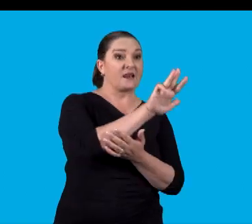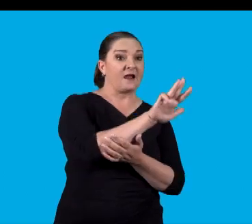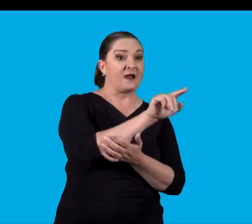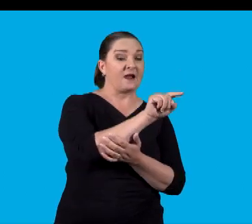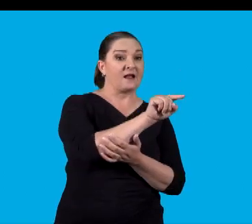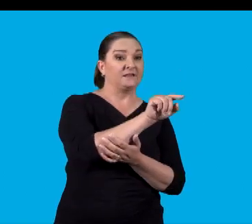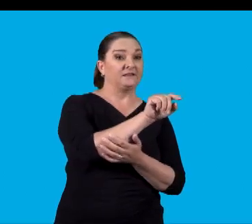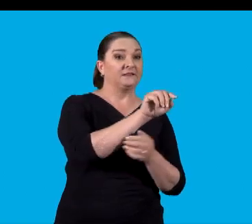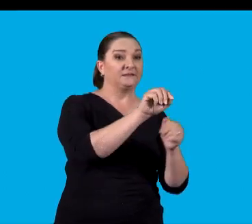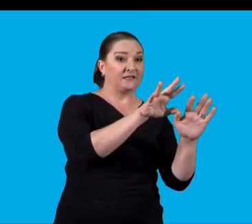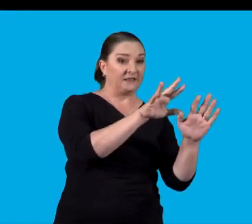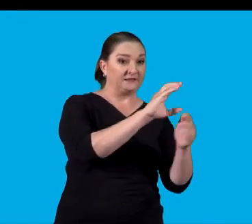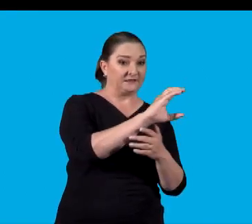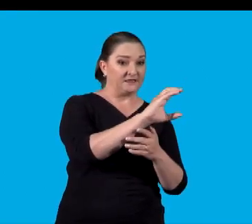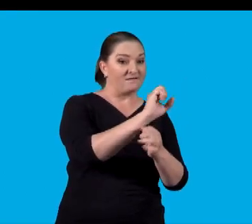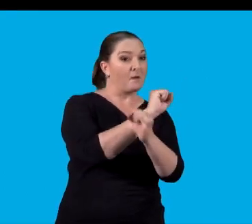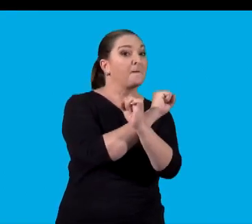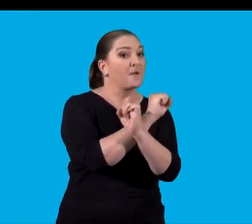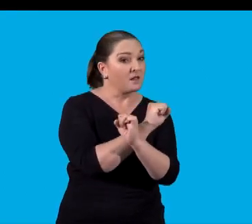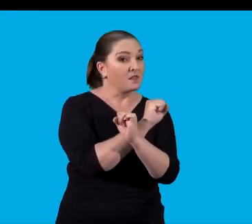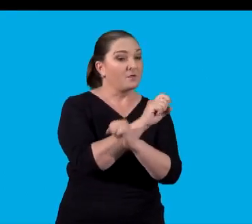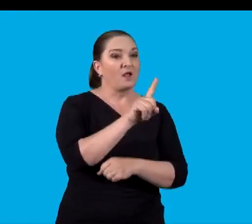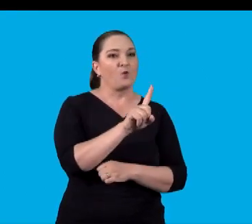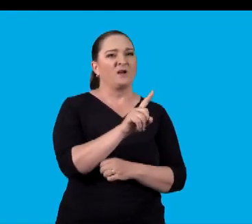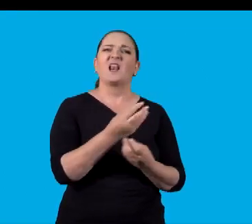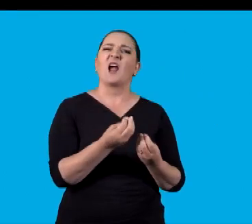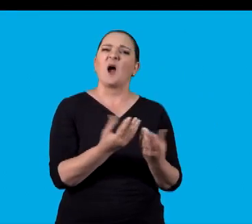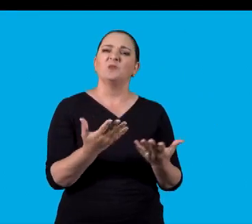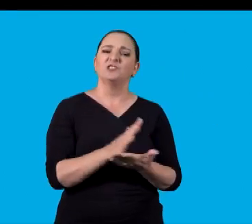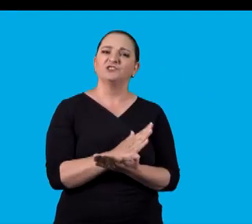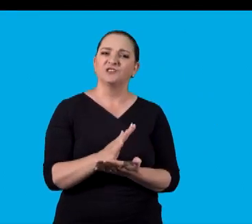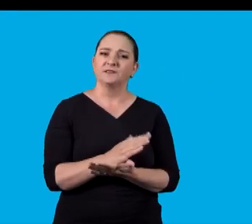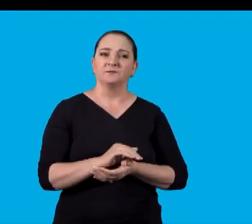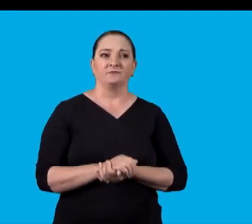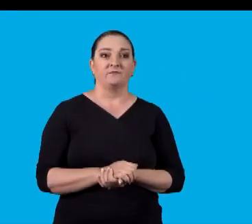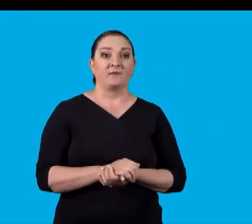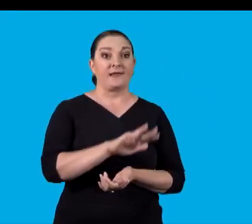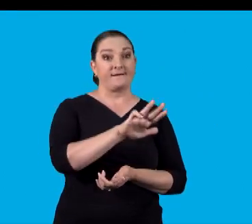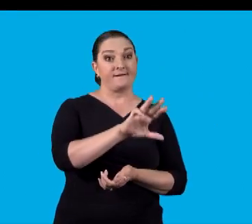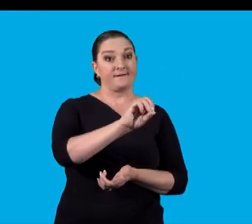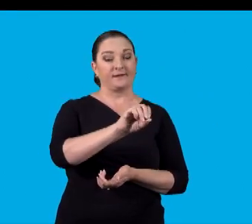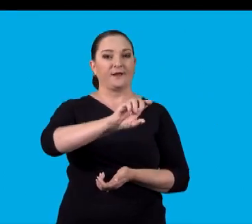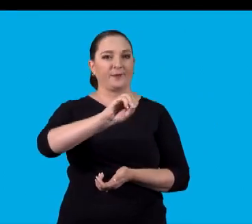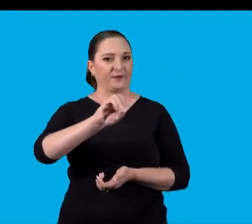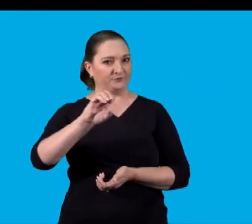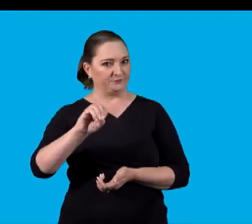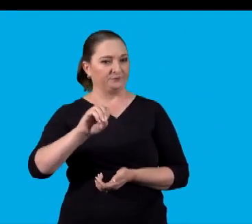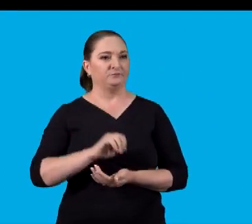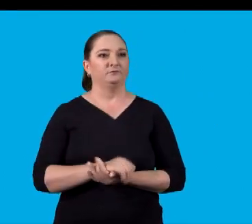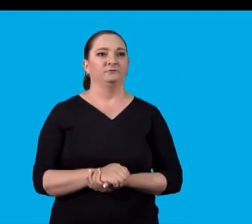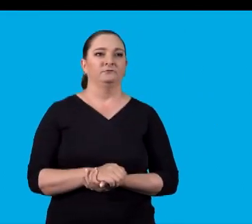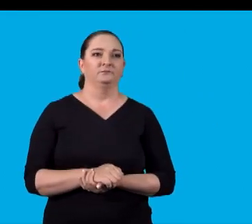10 cents, and then I multiply that by the number of shares. How many were there?